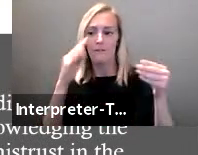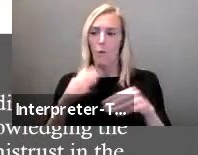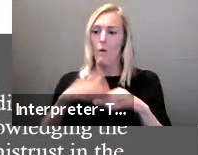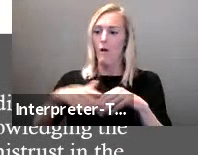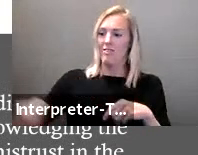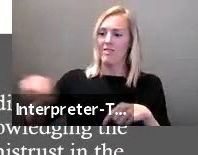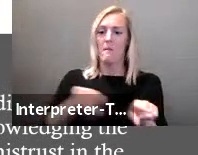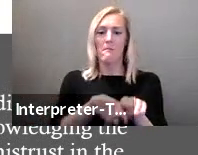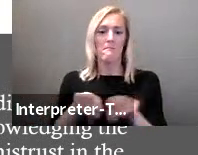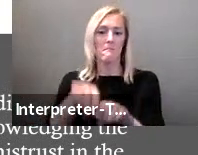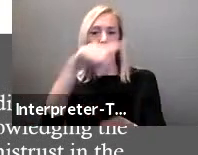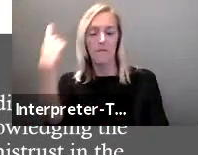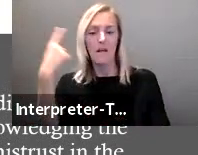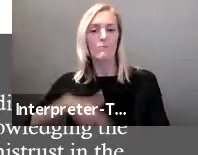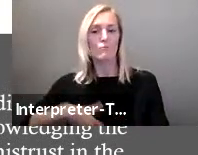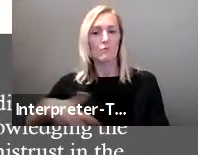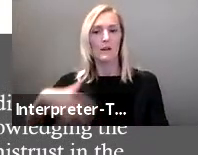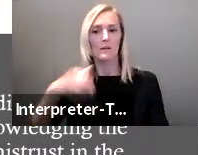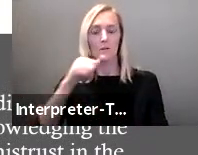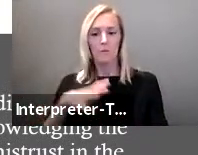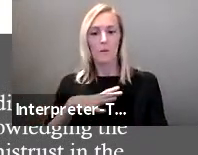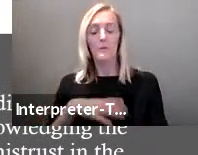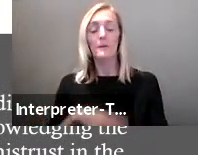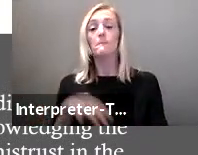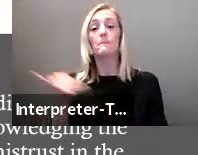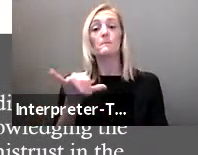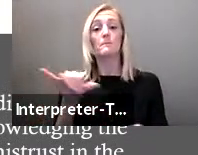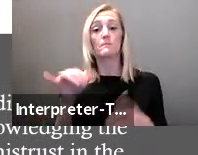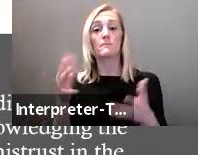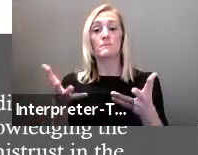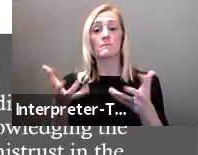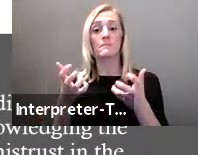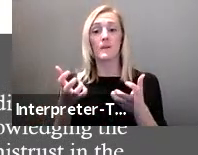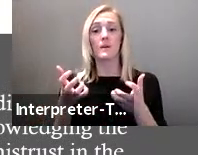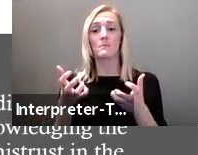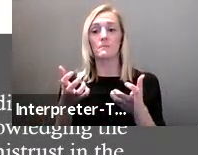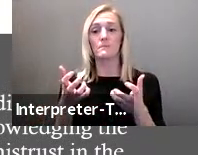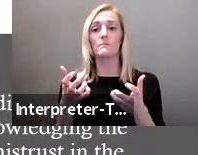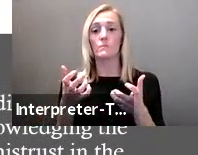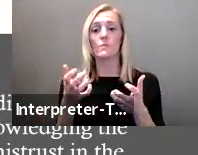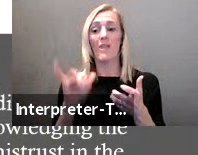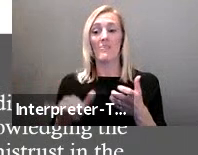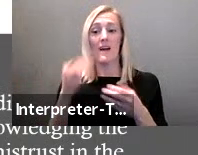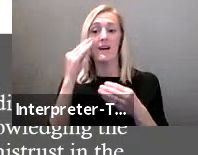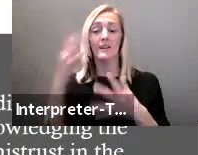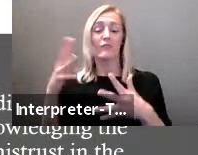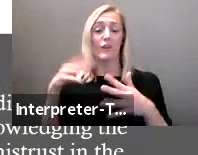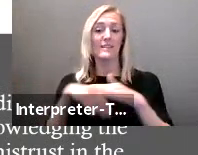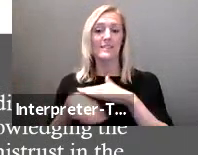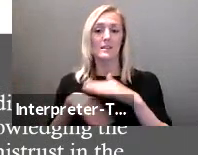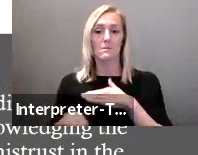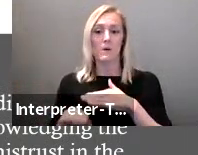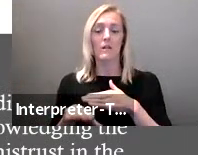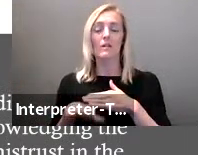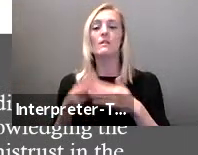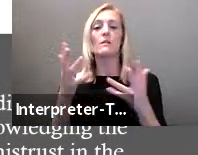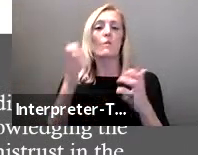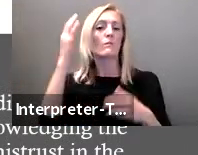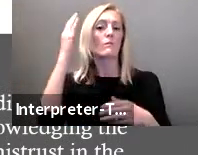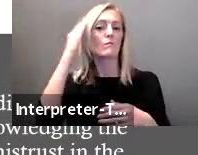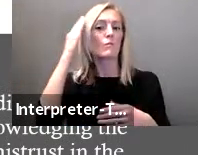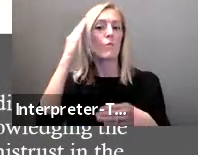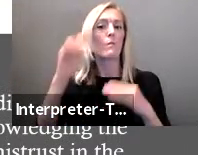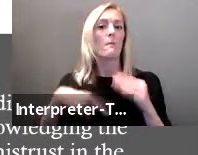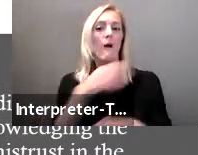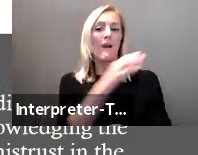Black pregnant women. And they also wanted to have that information accessible to them. They wanted to know about these clinical